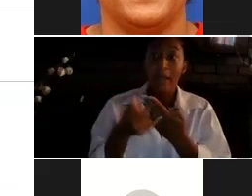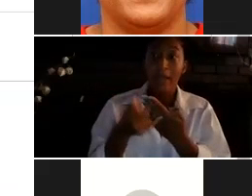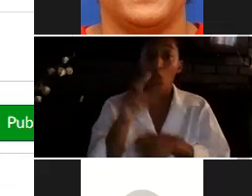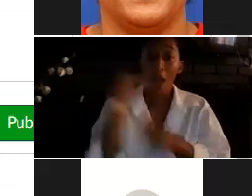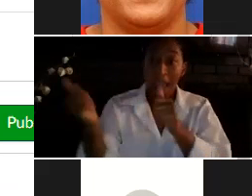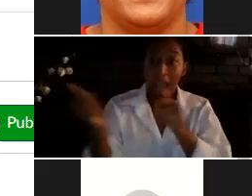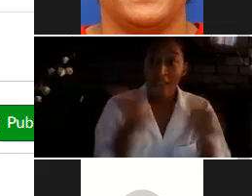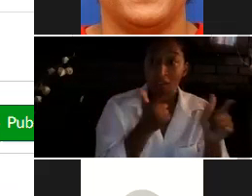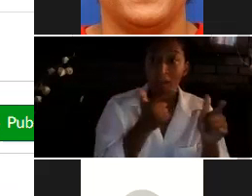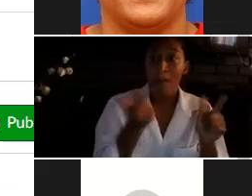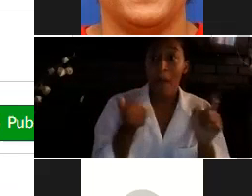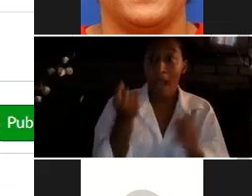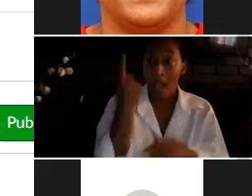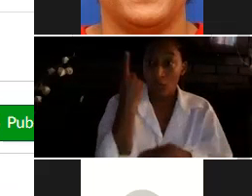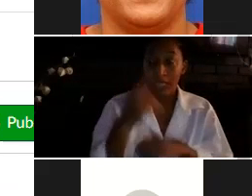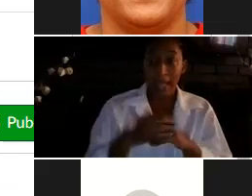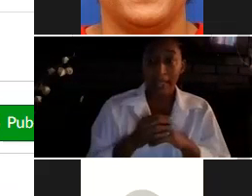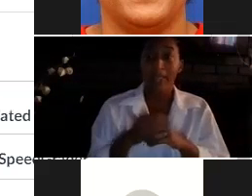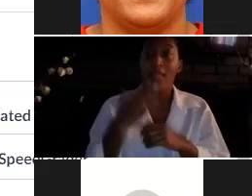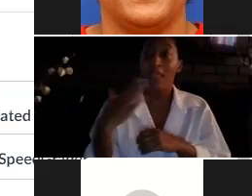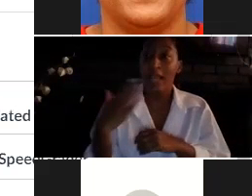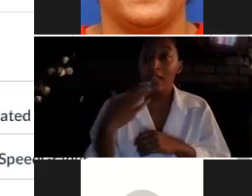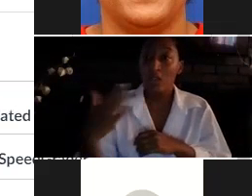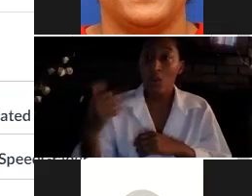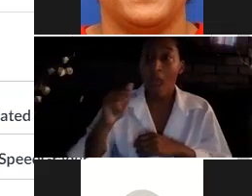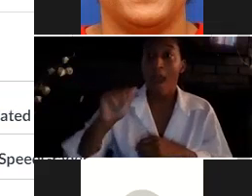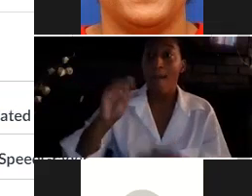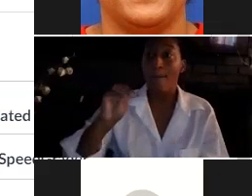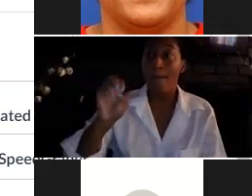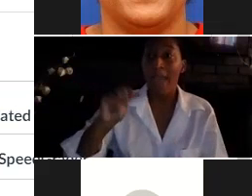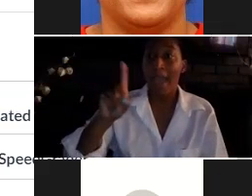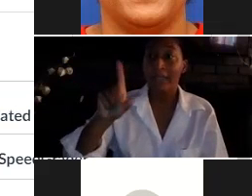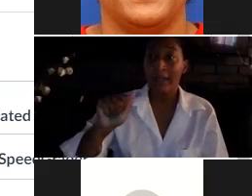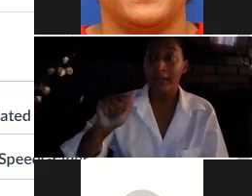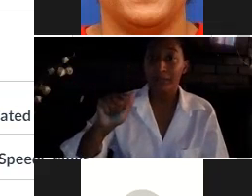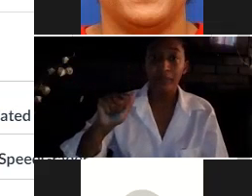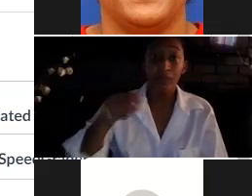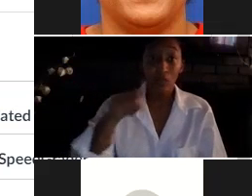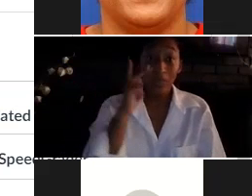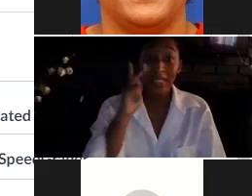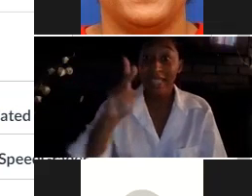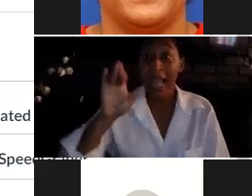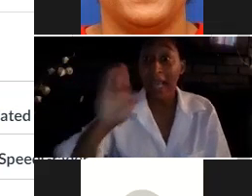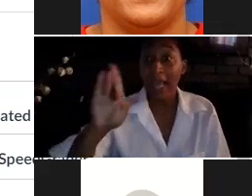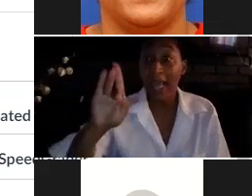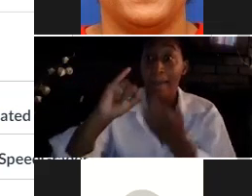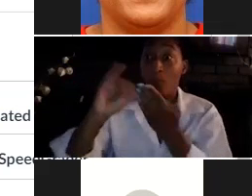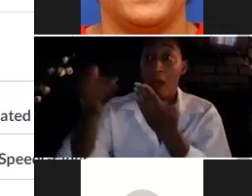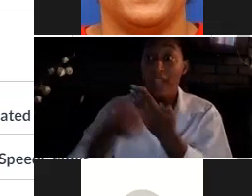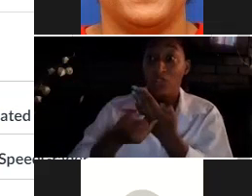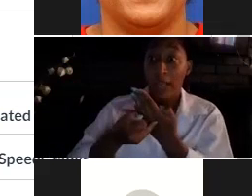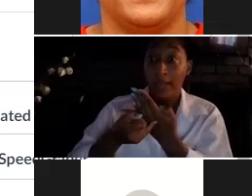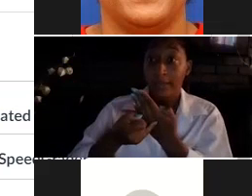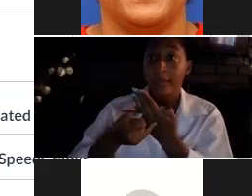for asking that question. No problem. All right. So if you noticed, I clicked on project, and then right in the